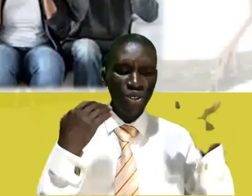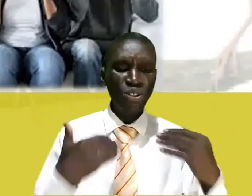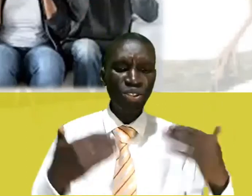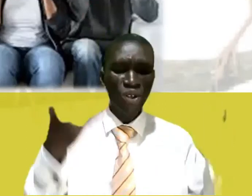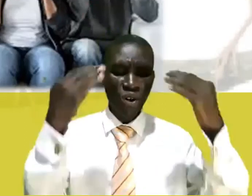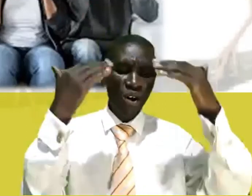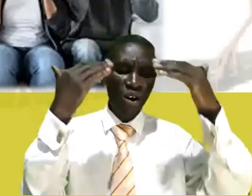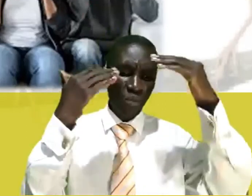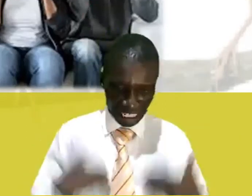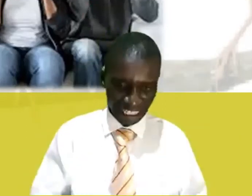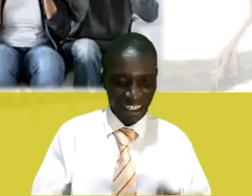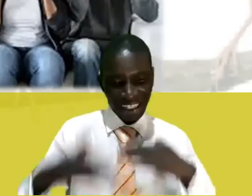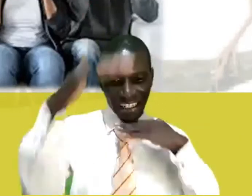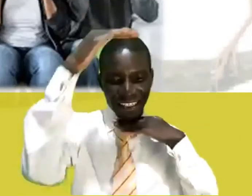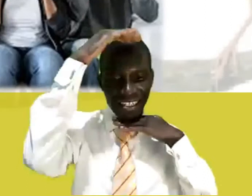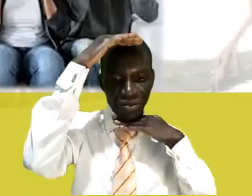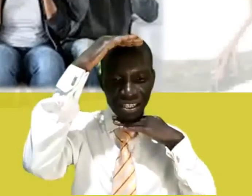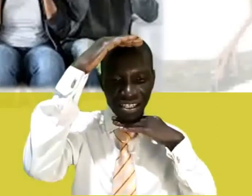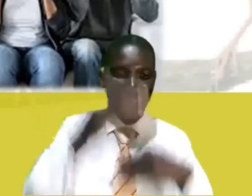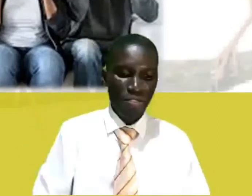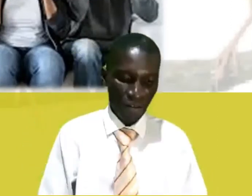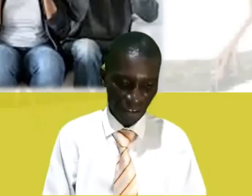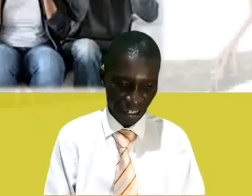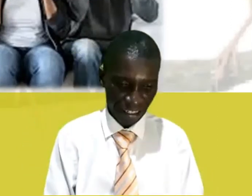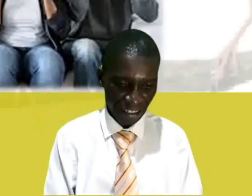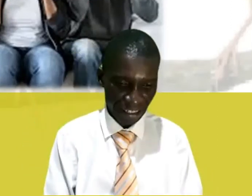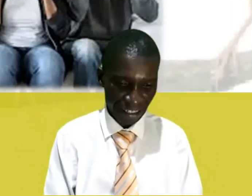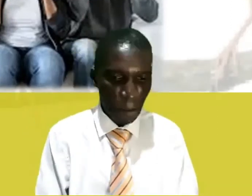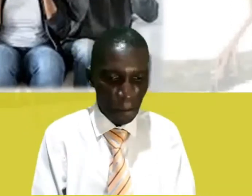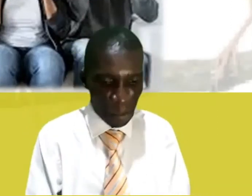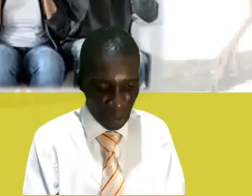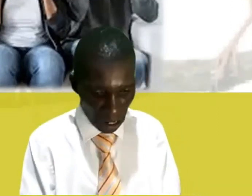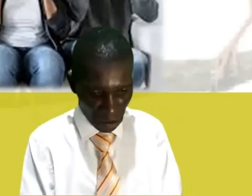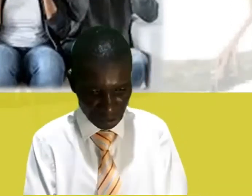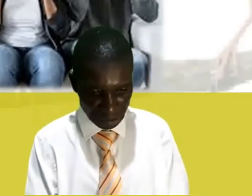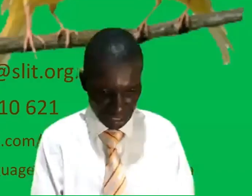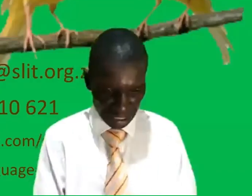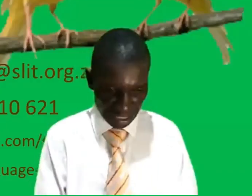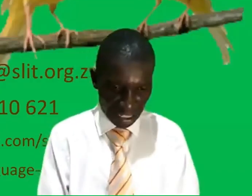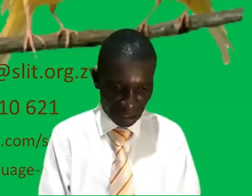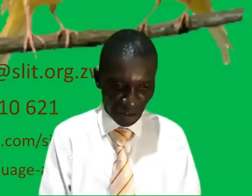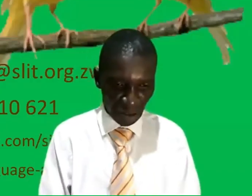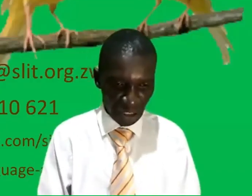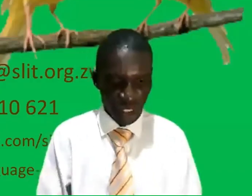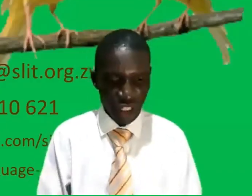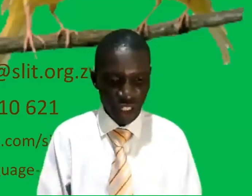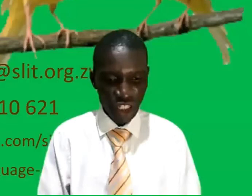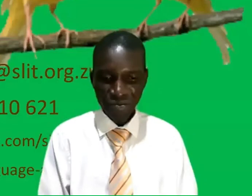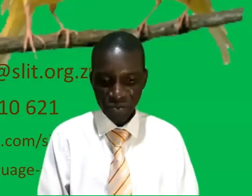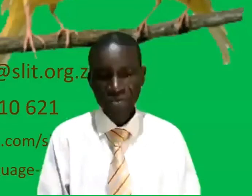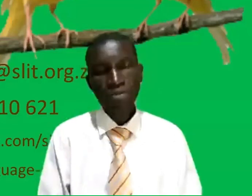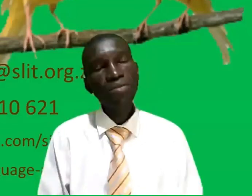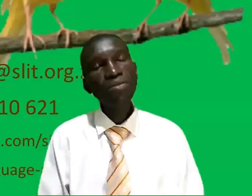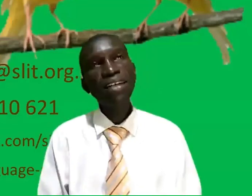you use your body. Let's start with the face. Now, let's move on to